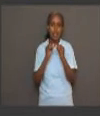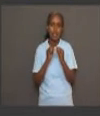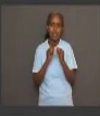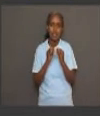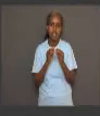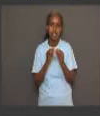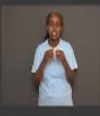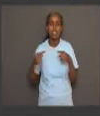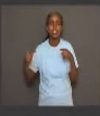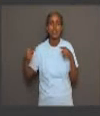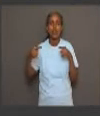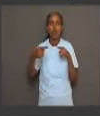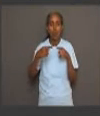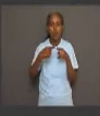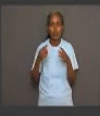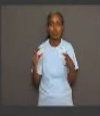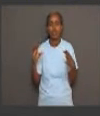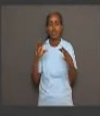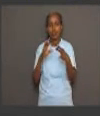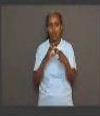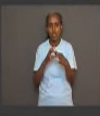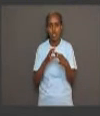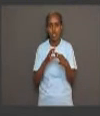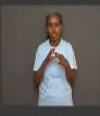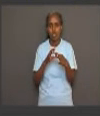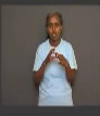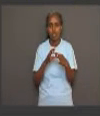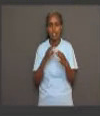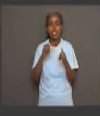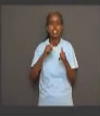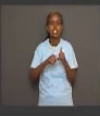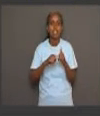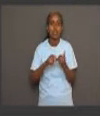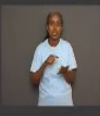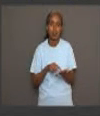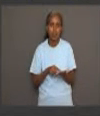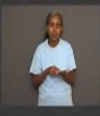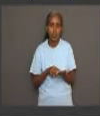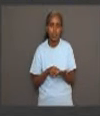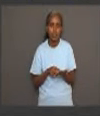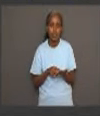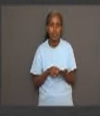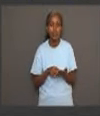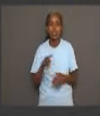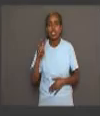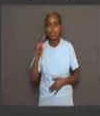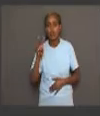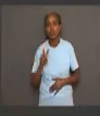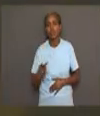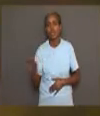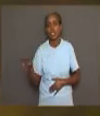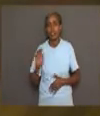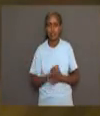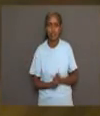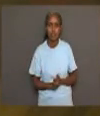the corresponding coordinates of the terminal points of the two vectors.